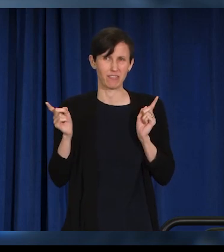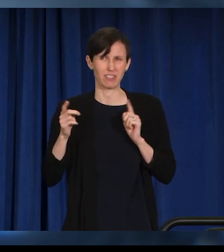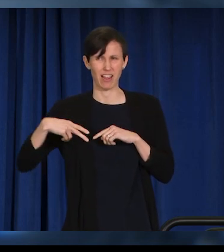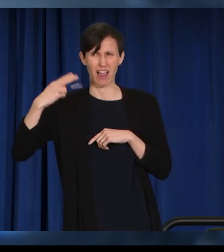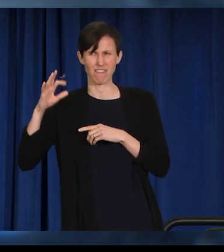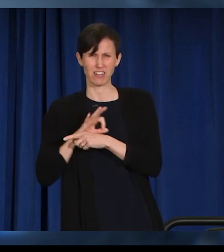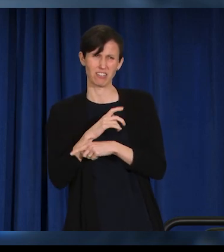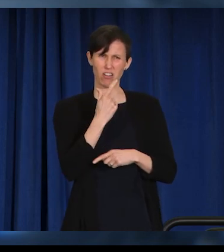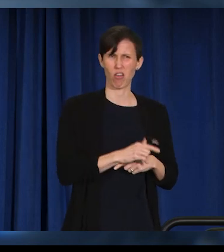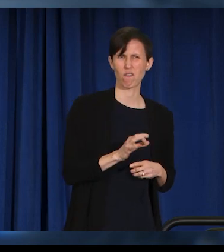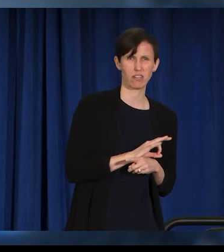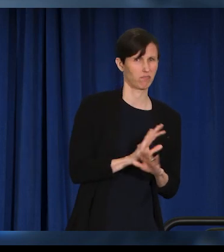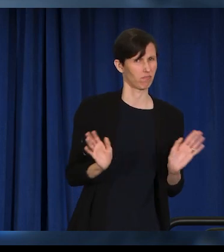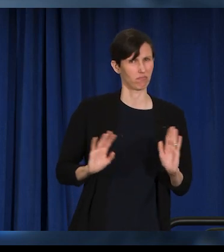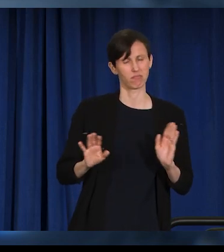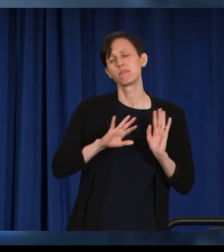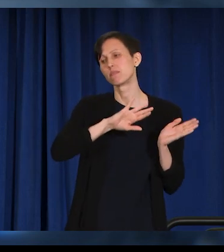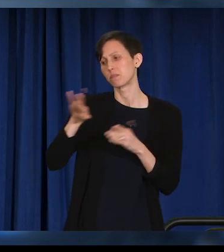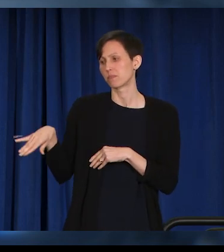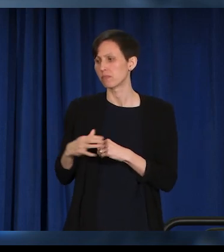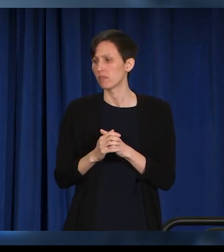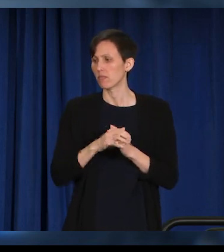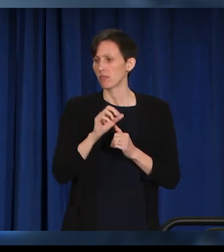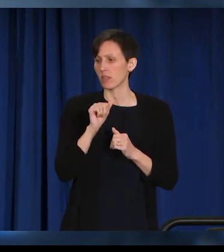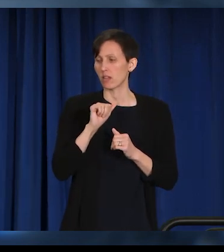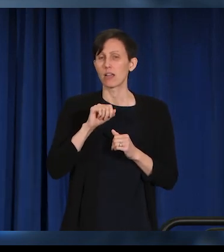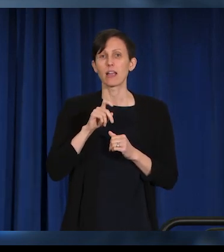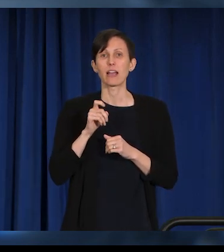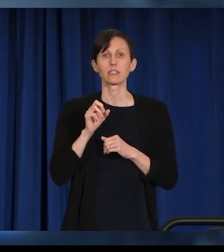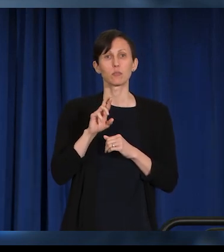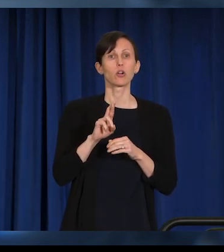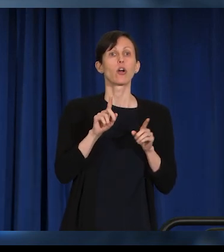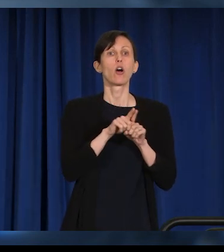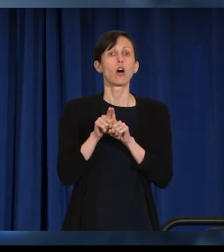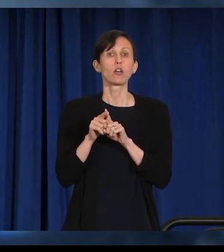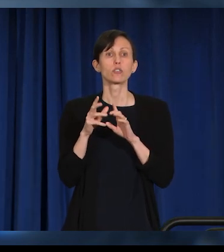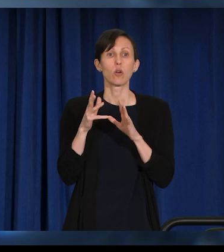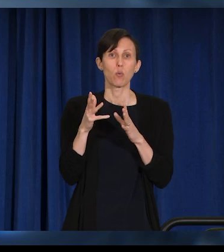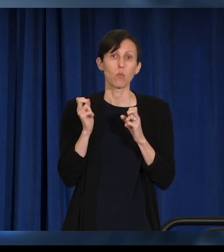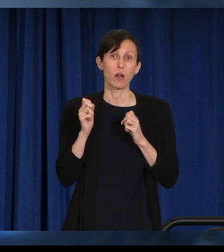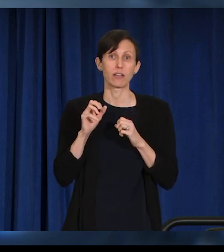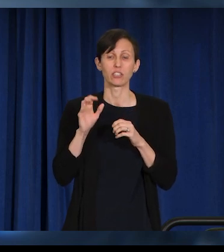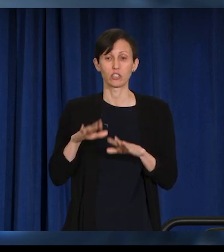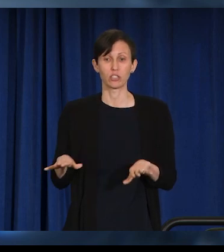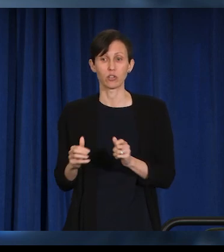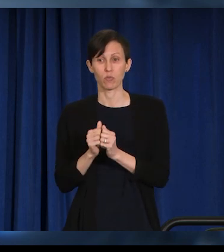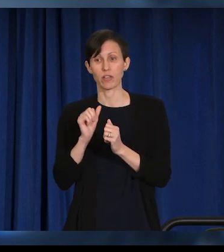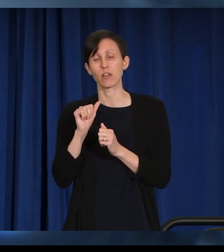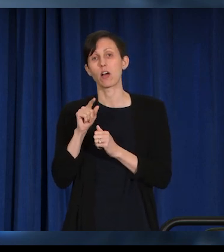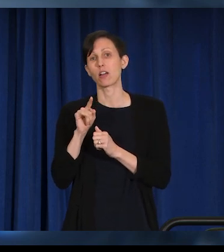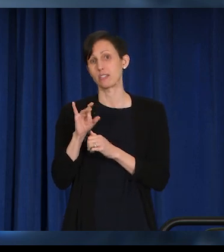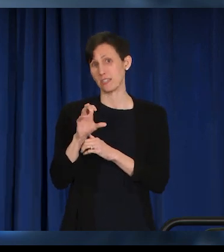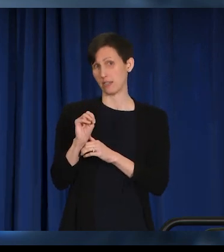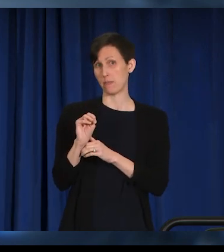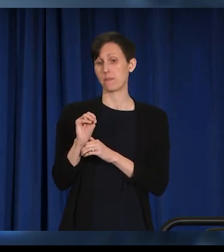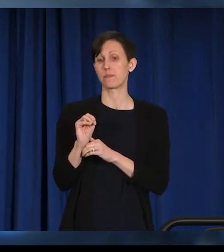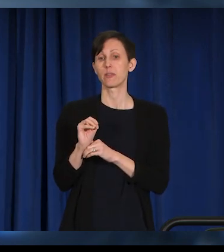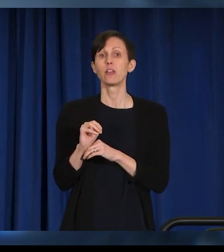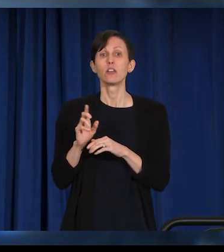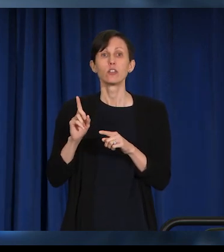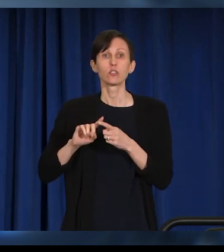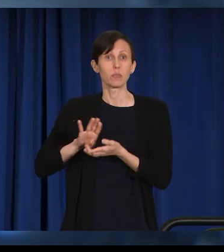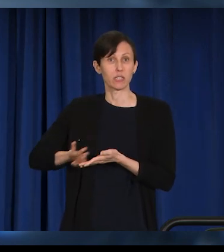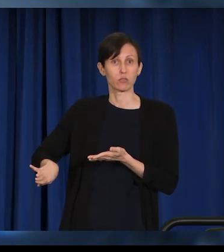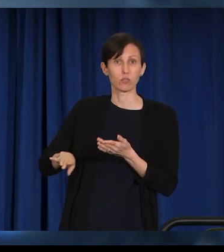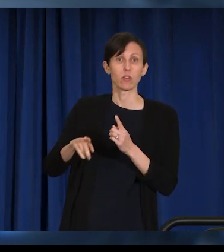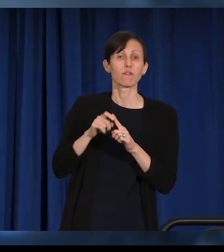it was thought that Asperger was trying to spare children with autism from the Nazi eugenics movement by arguing that autism wasn't a medical